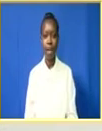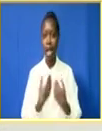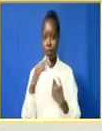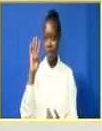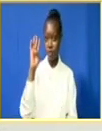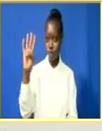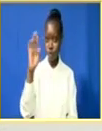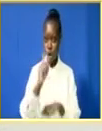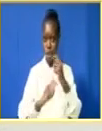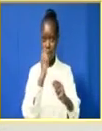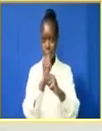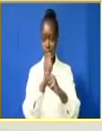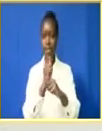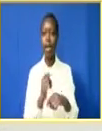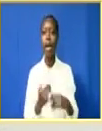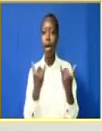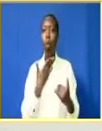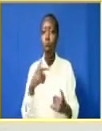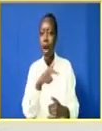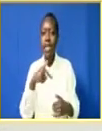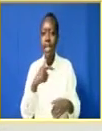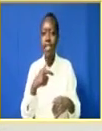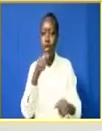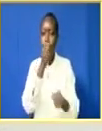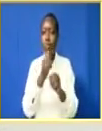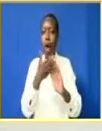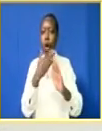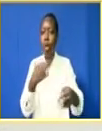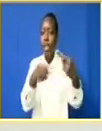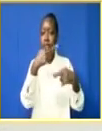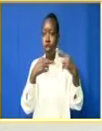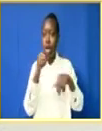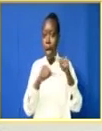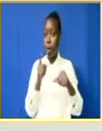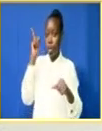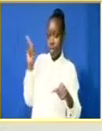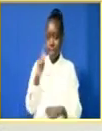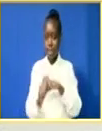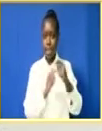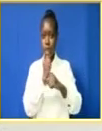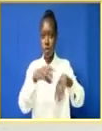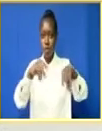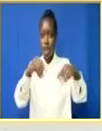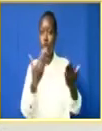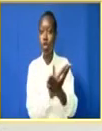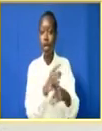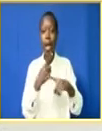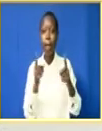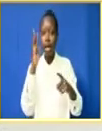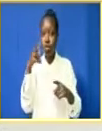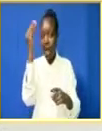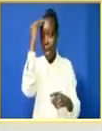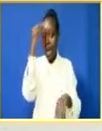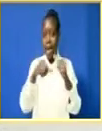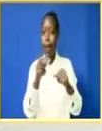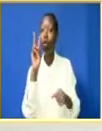Mm-hmm. So I want us to do a quick recap mm-hmm. of these types of erosion. Okay. But we are going to cover two. Mm-hmm.